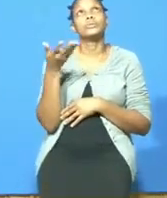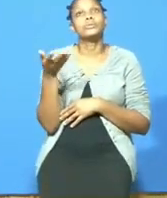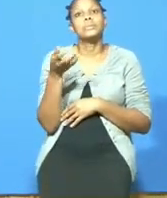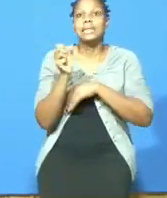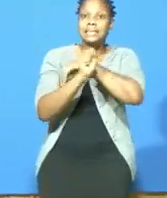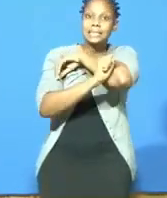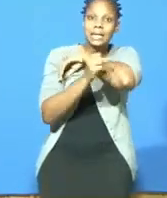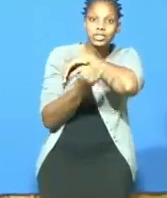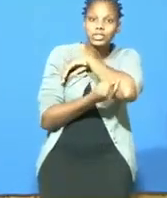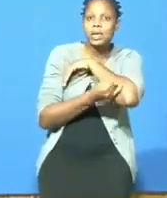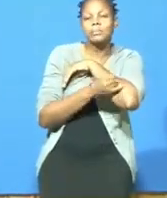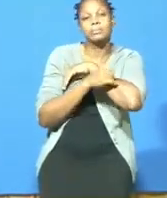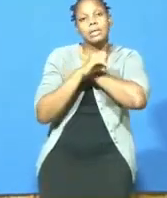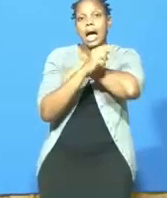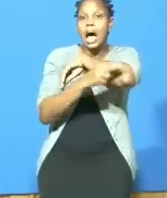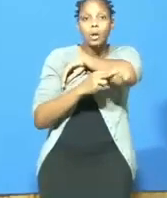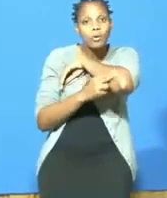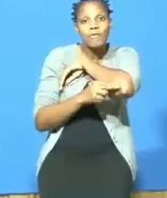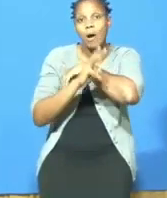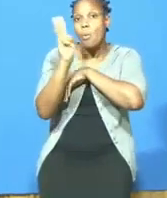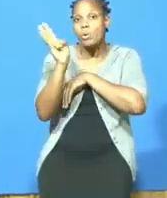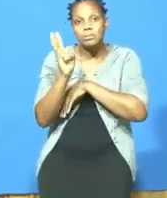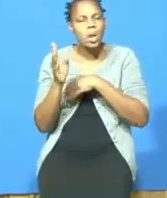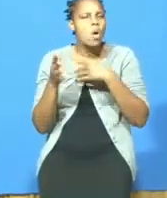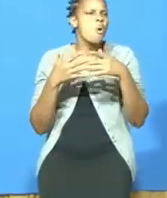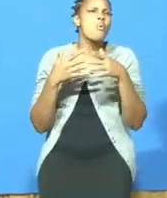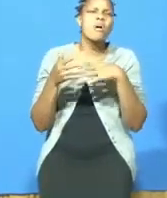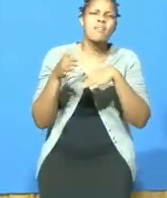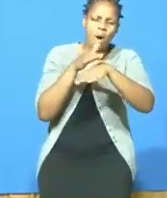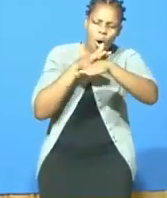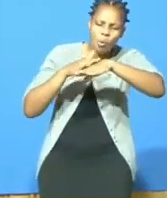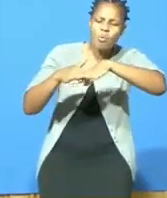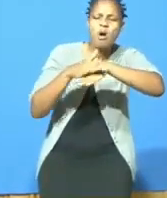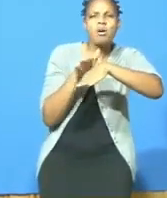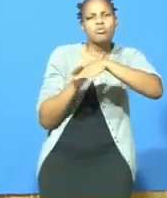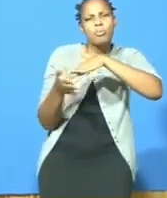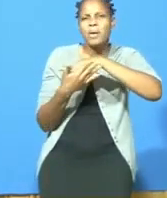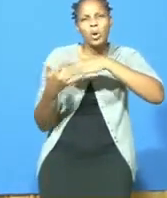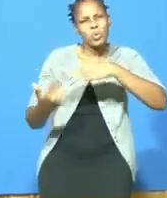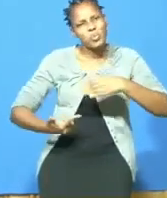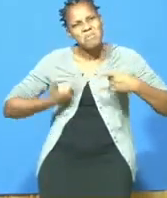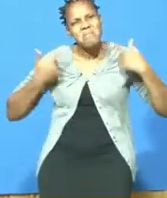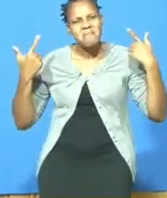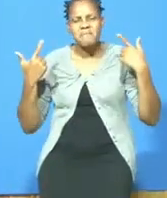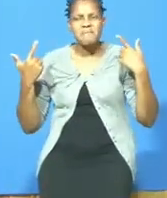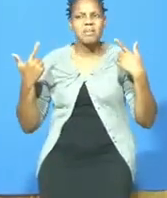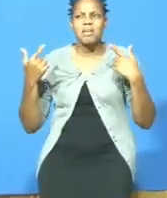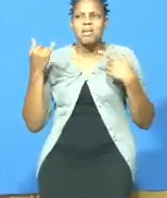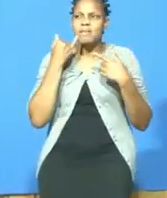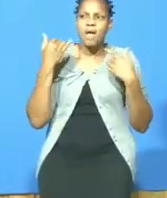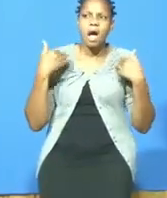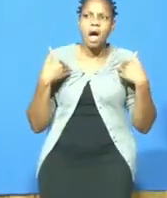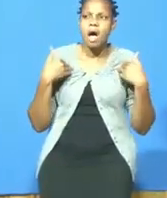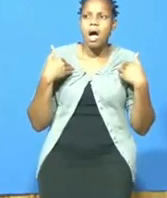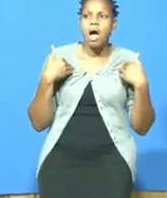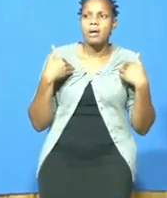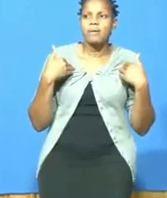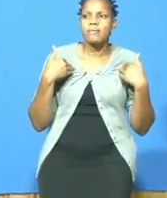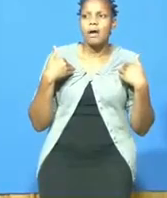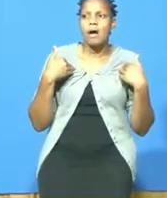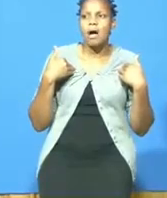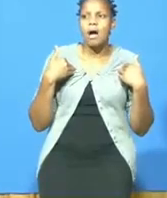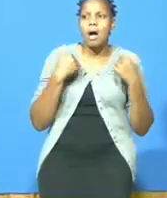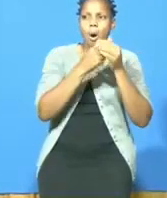St. James, Hanover, Westmoreland, wherever across Jamaica you are, if you have been worshiping otherwise